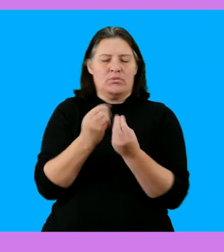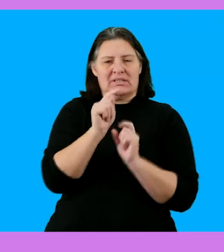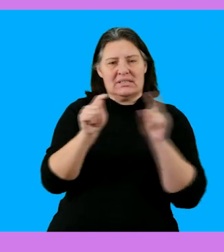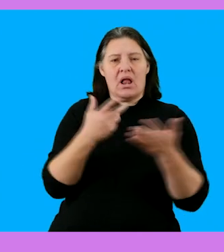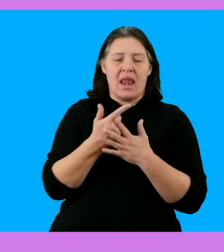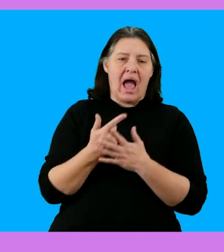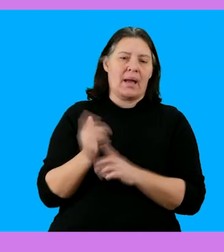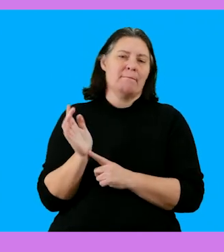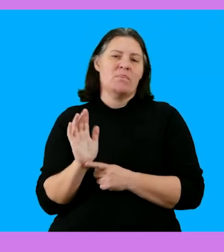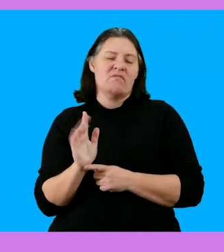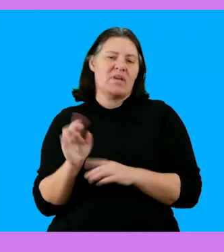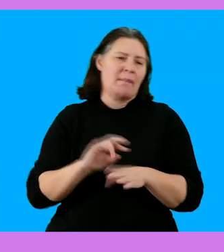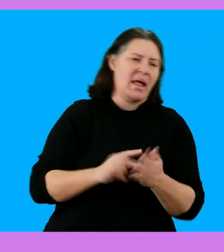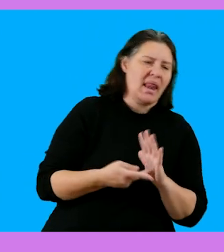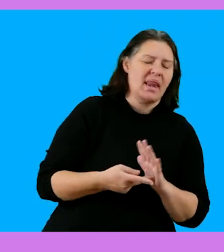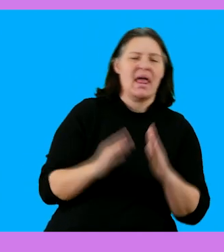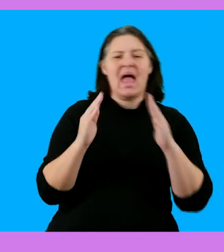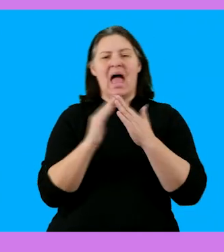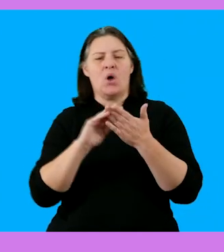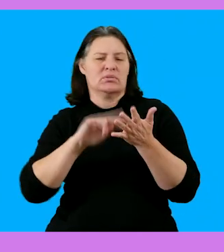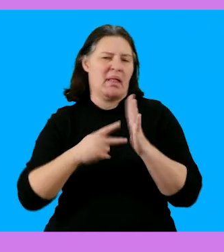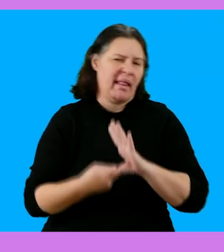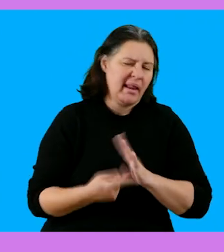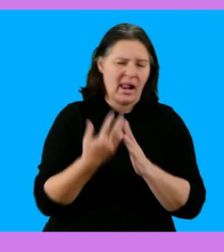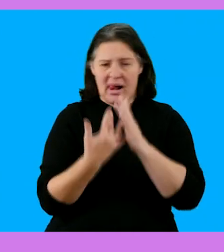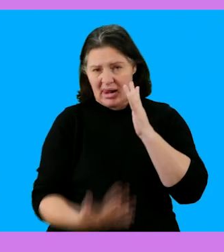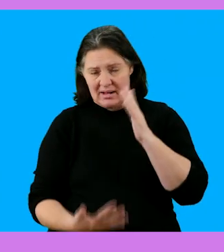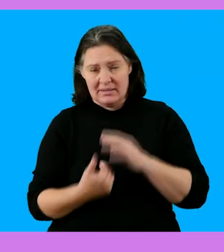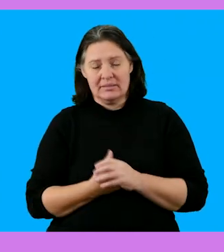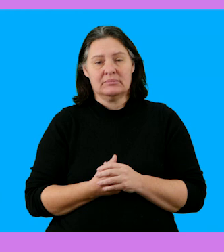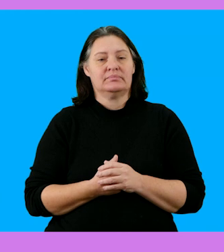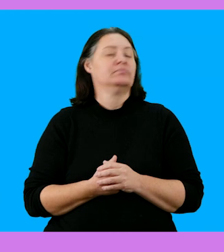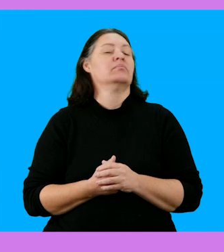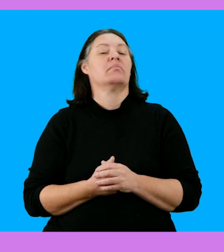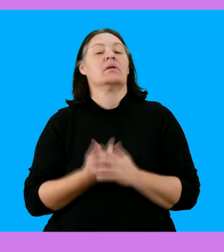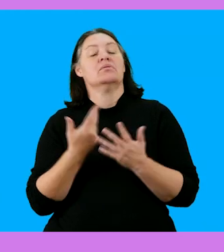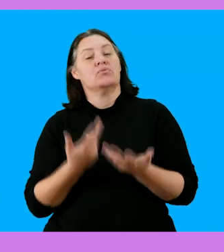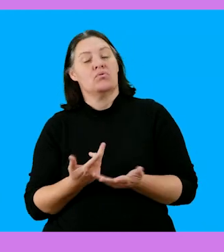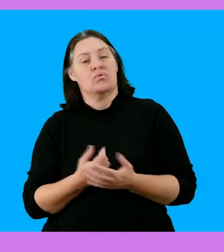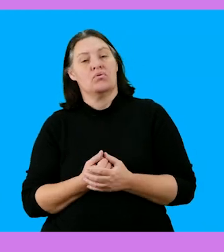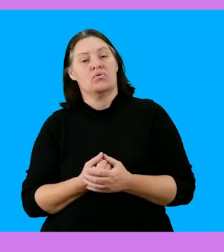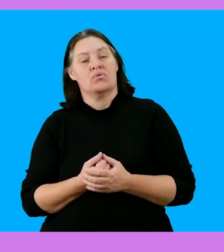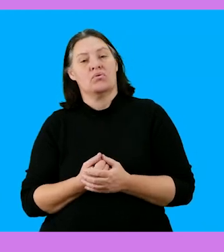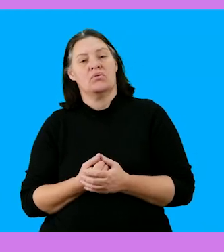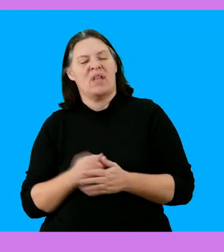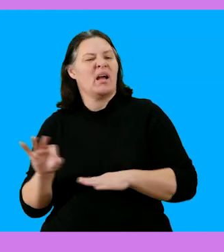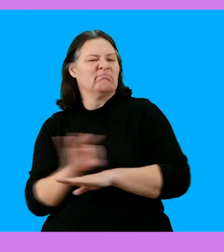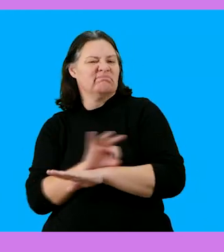For example, a cinema seating plan, a house plan, etc. Okay, so then we can